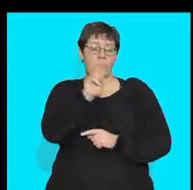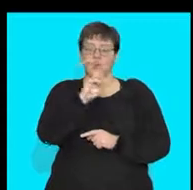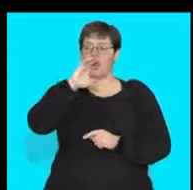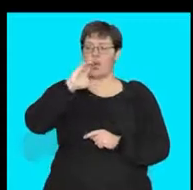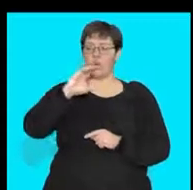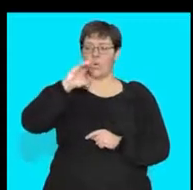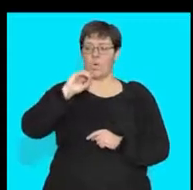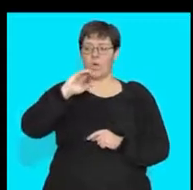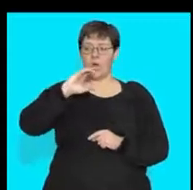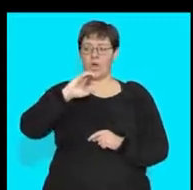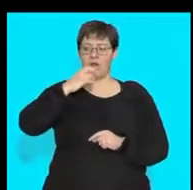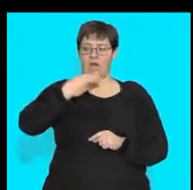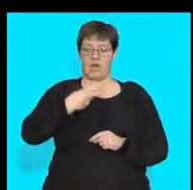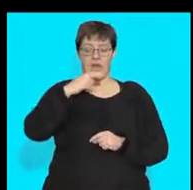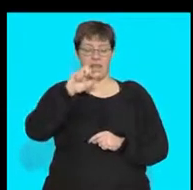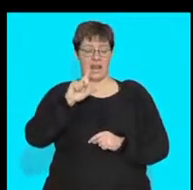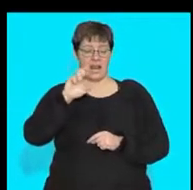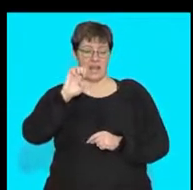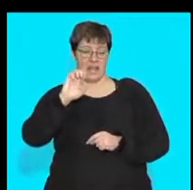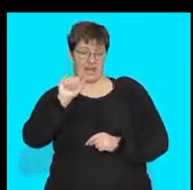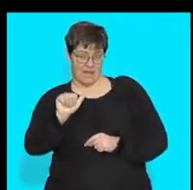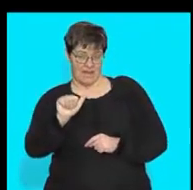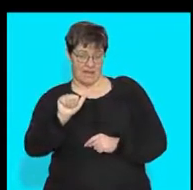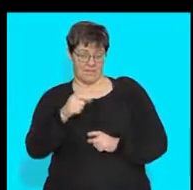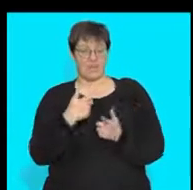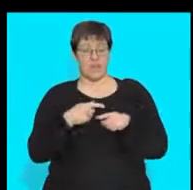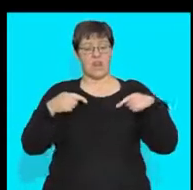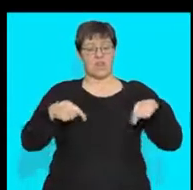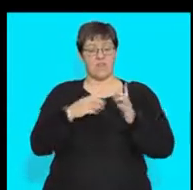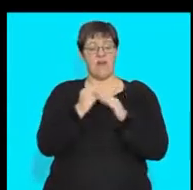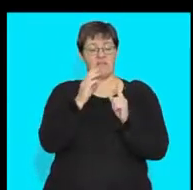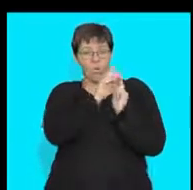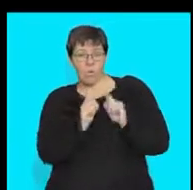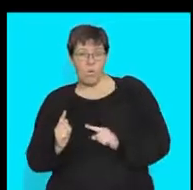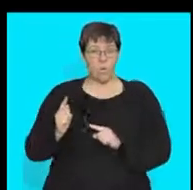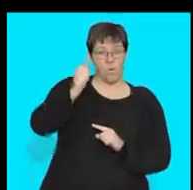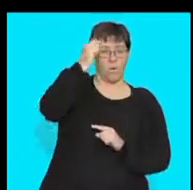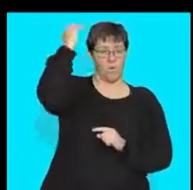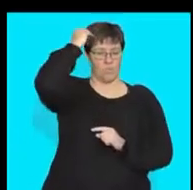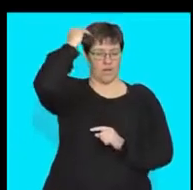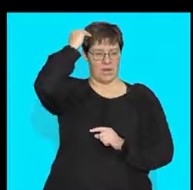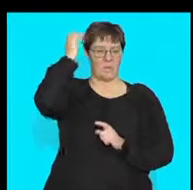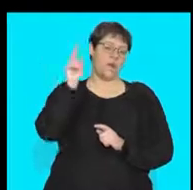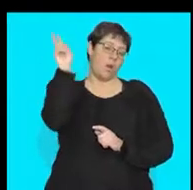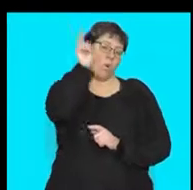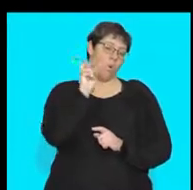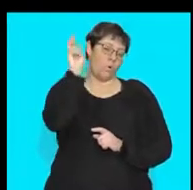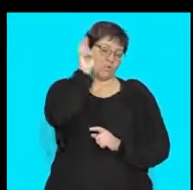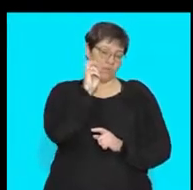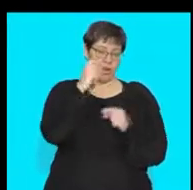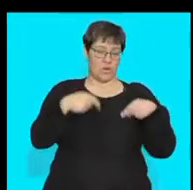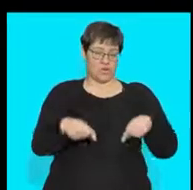cochlea. And then, of course, we have a nerve. The nerve goes to the brain, and it's the auditory nerve.